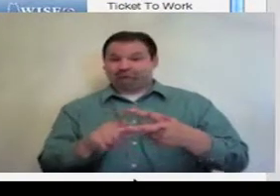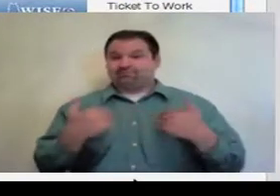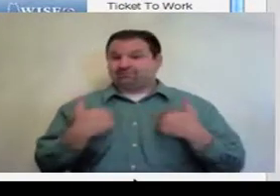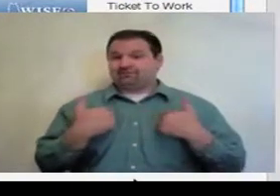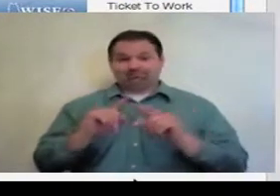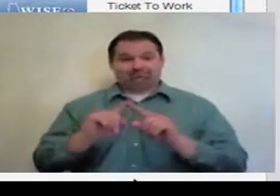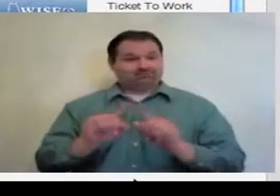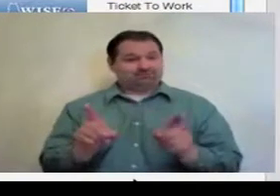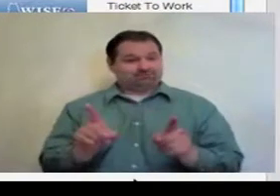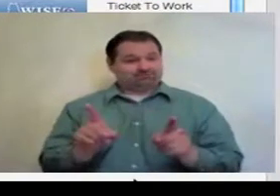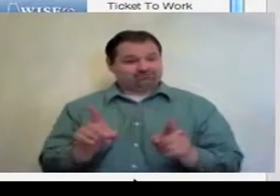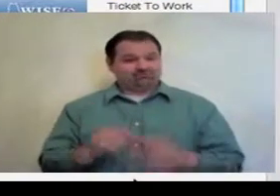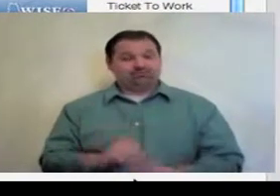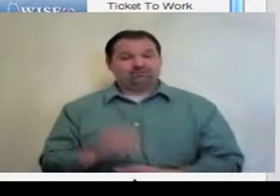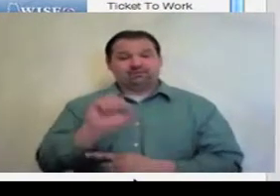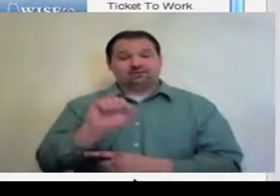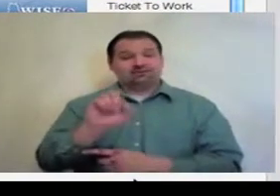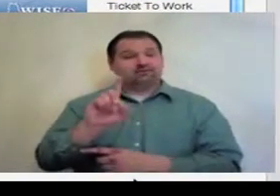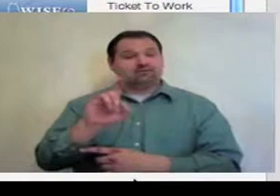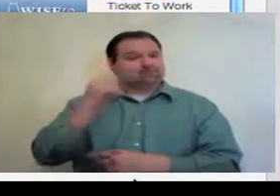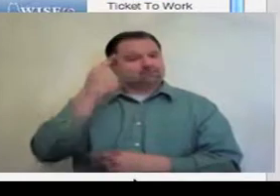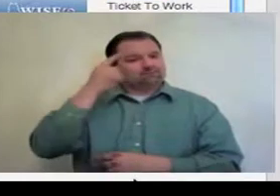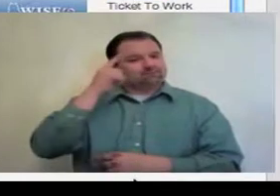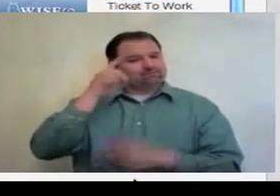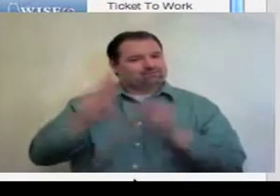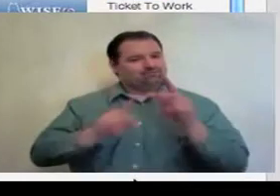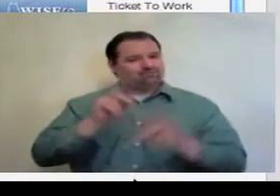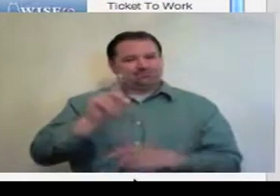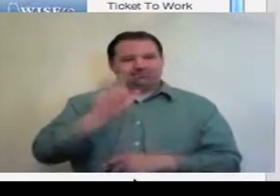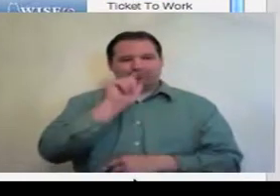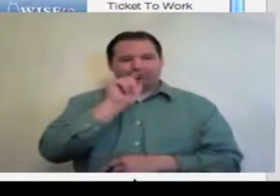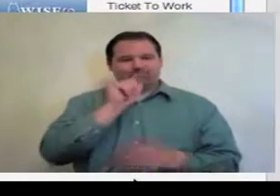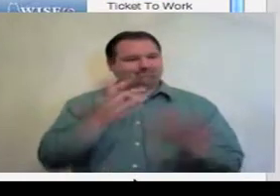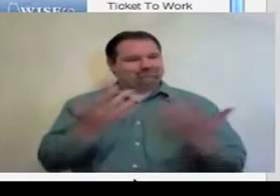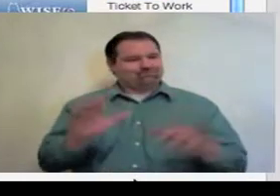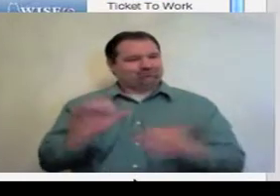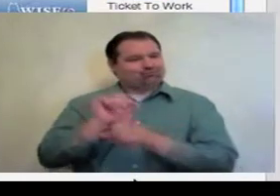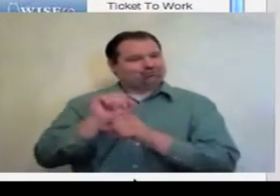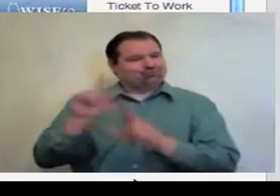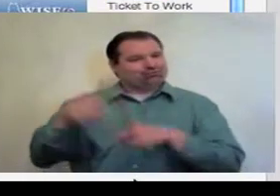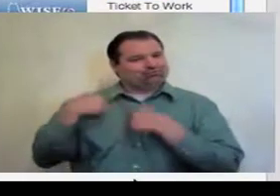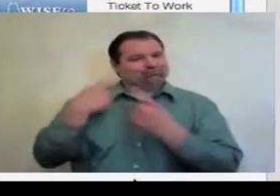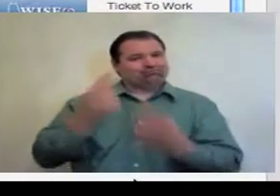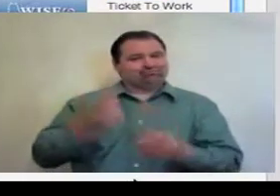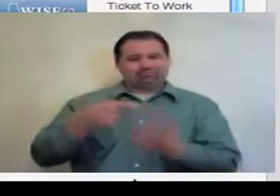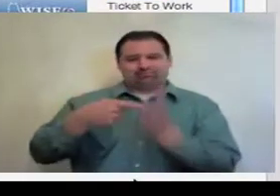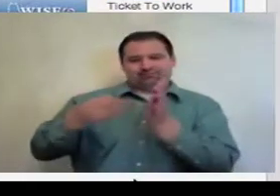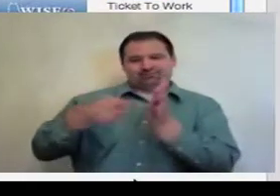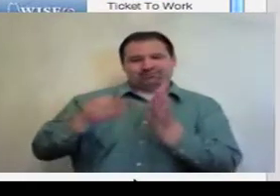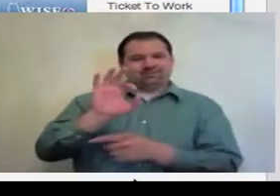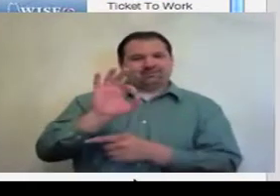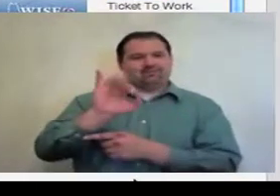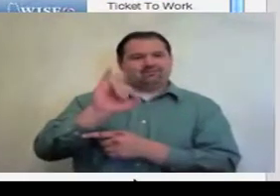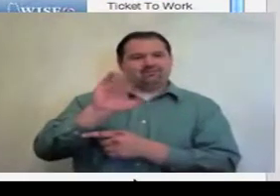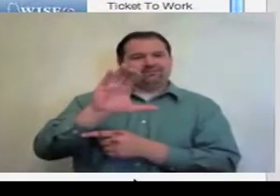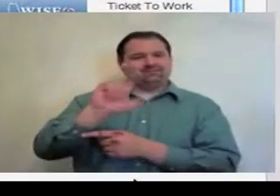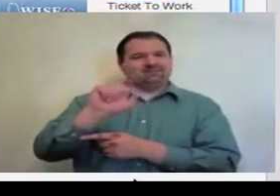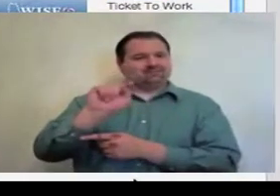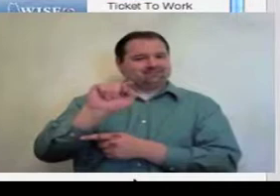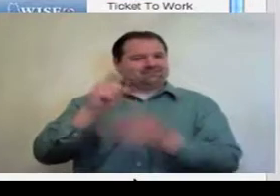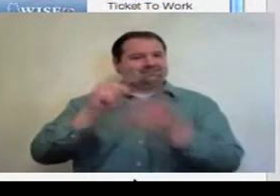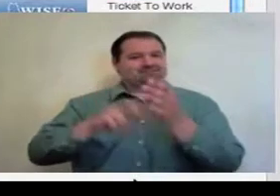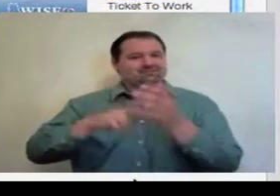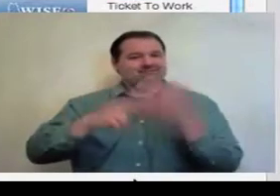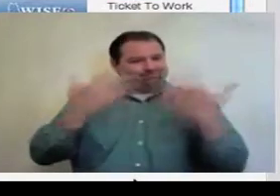The difference between these two programs are that SSDI recipients have worked in the past, they've paid their FICA taxes, and they've